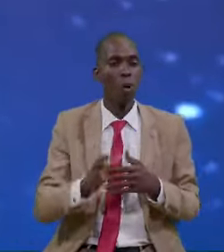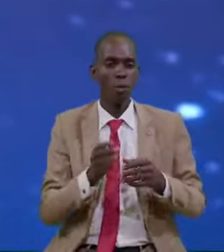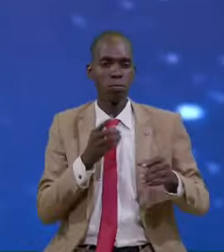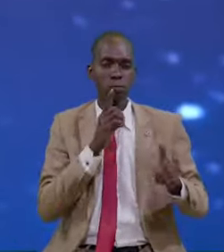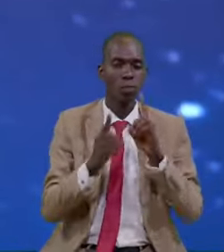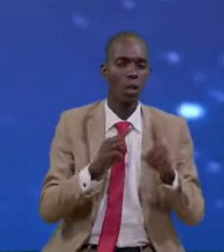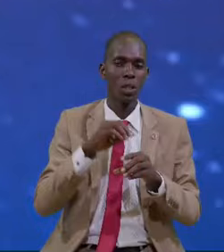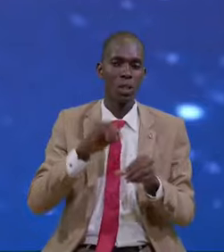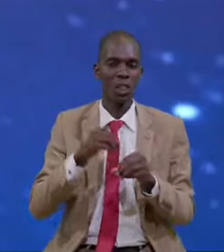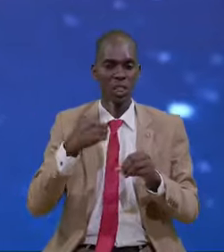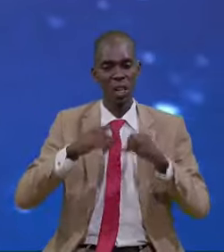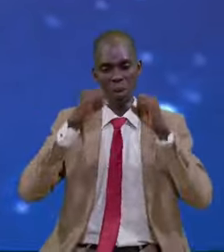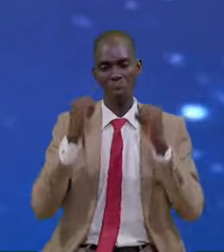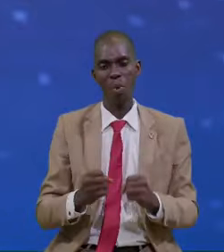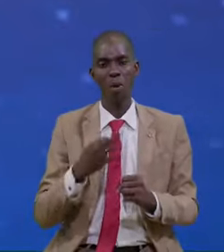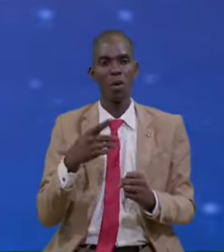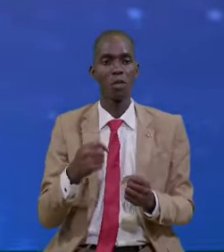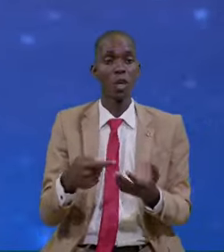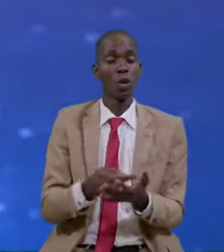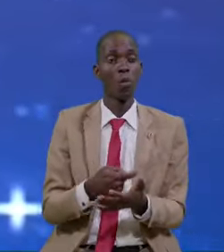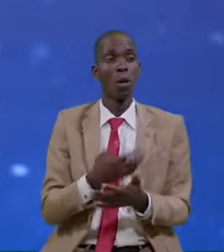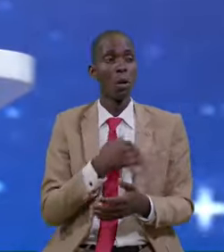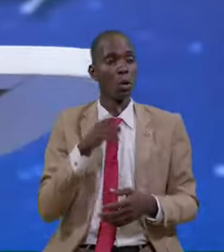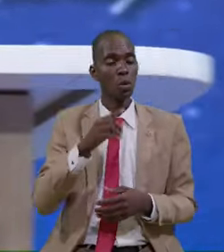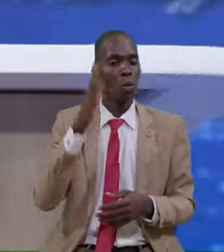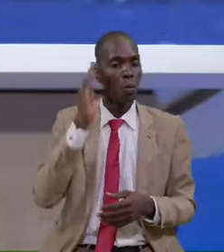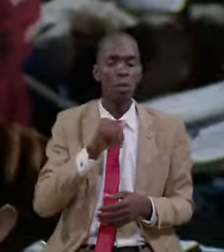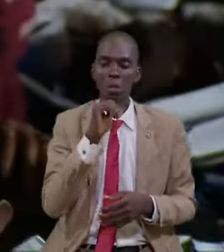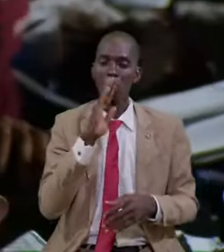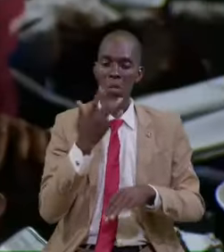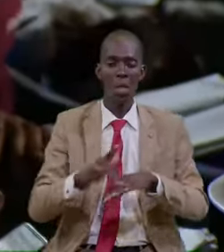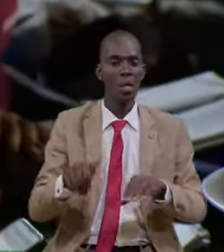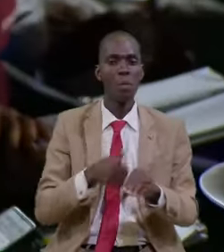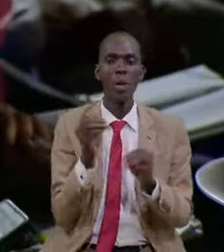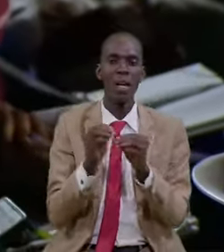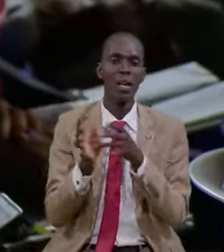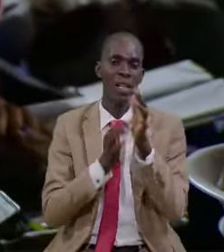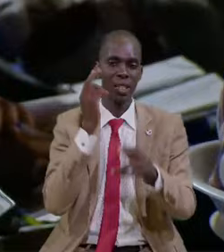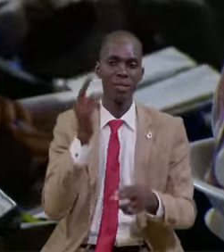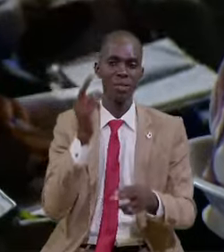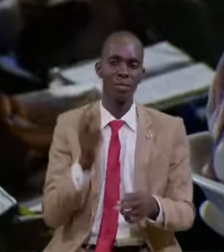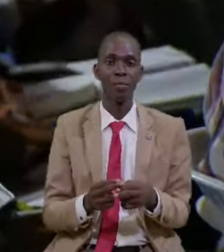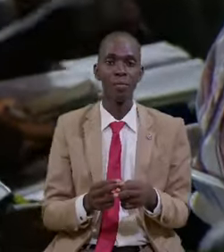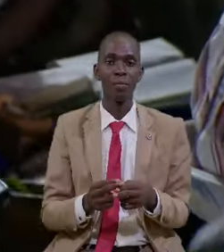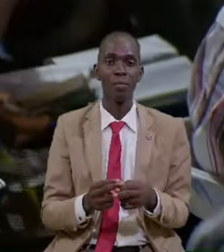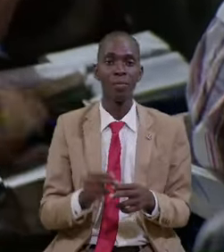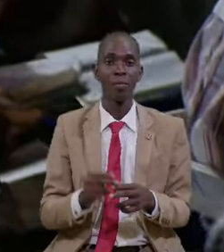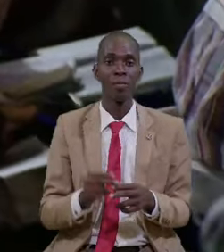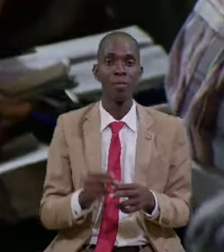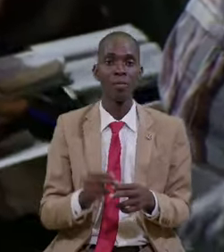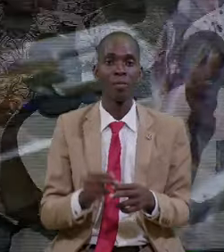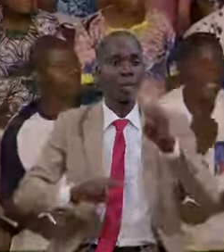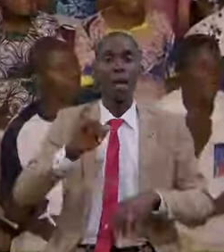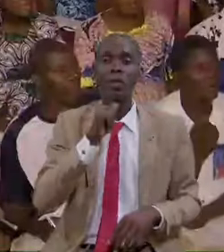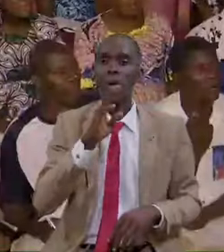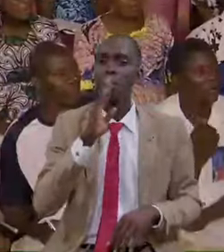power of the gospel, and you will not be empty anymore. I will not be empty